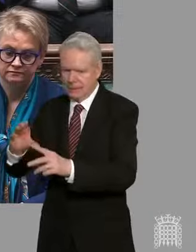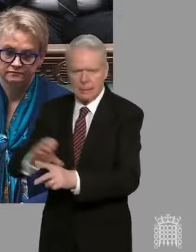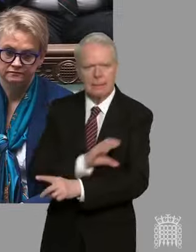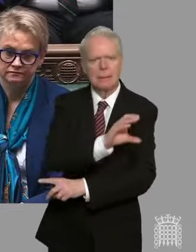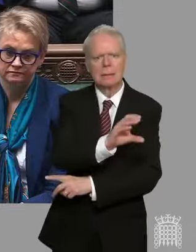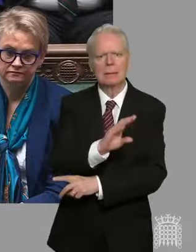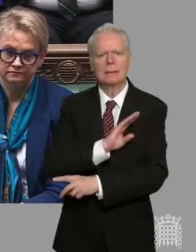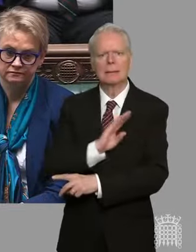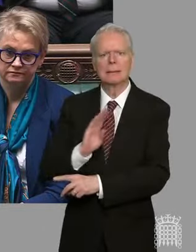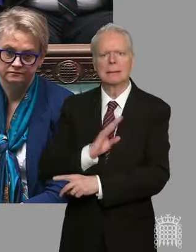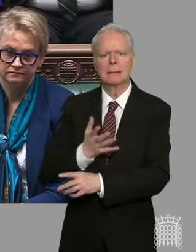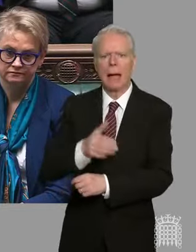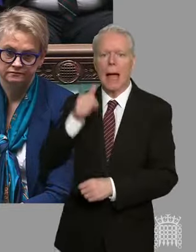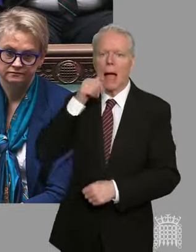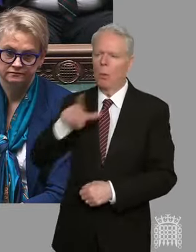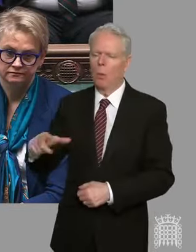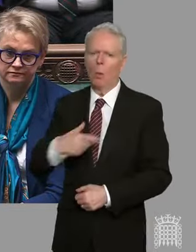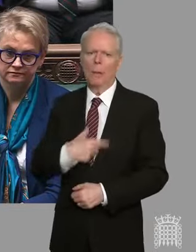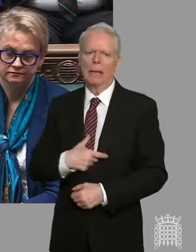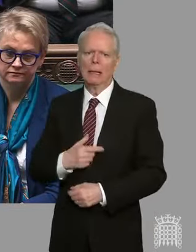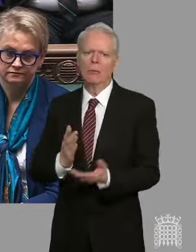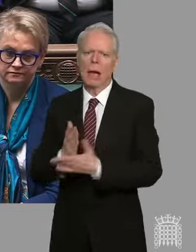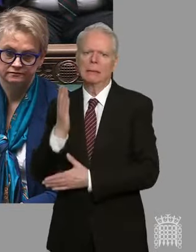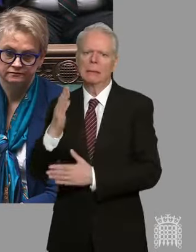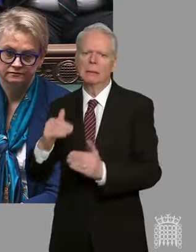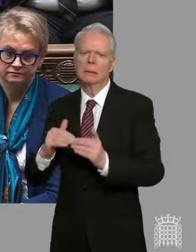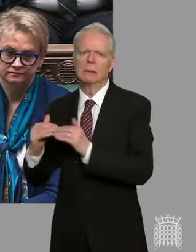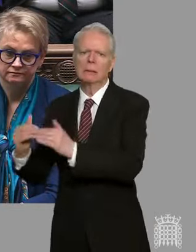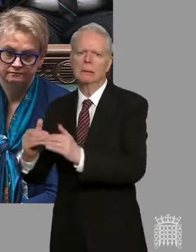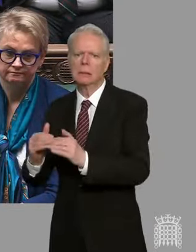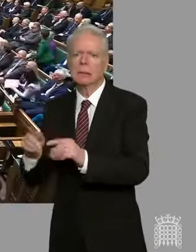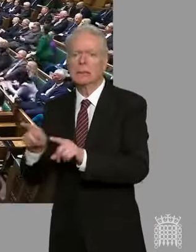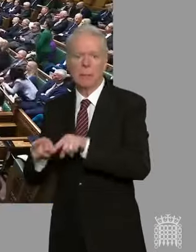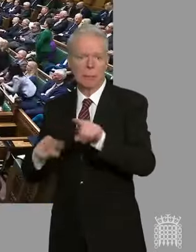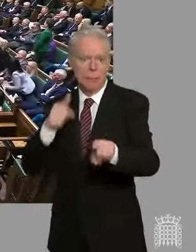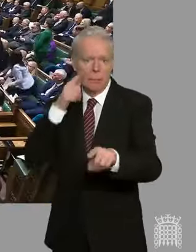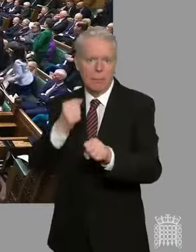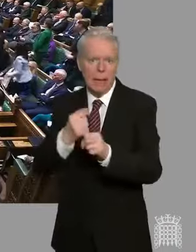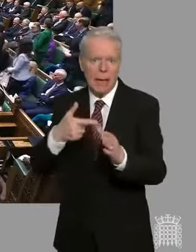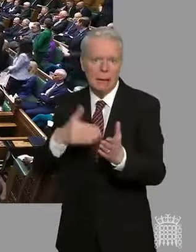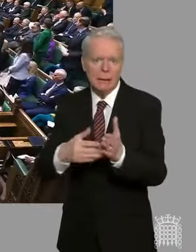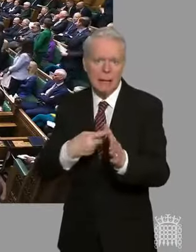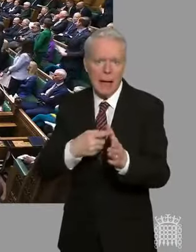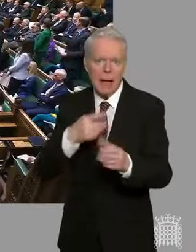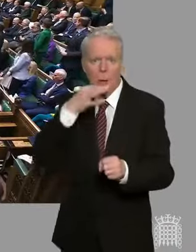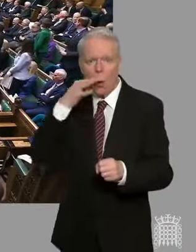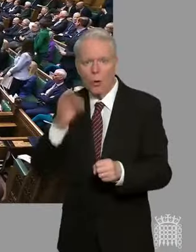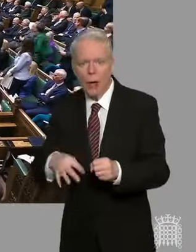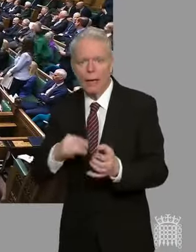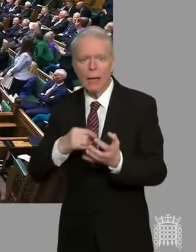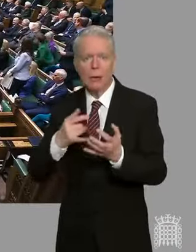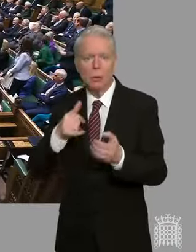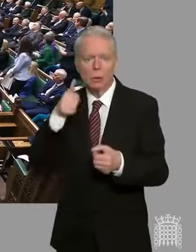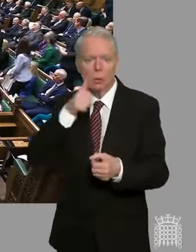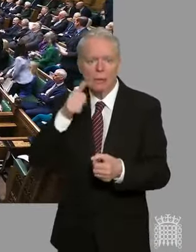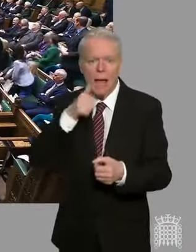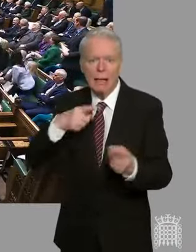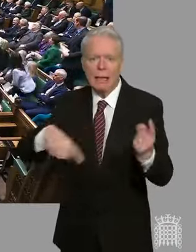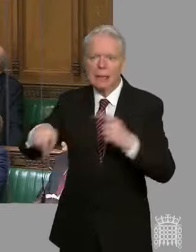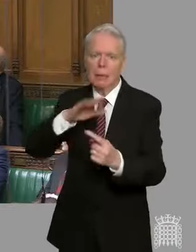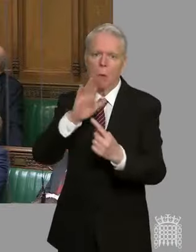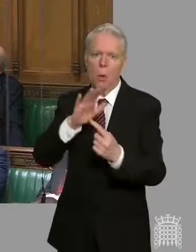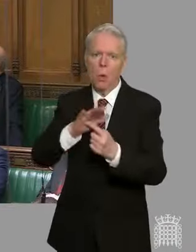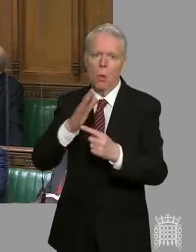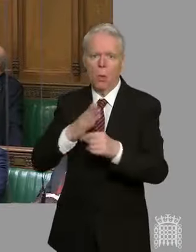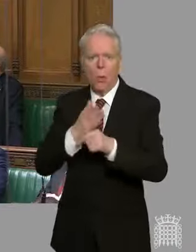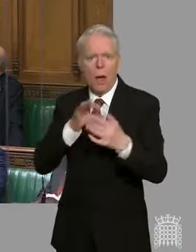we do, of course, want to go back and increase that funding as soon as we're able to do so. Chairman Hall. Thank you, Mr. Speaker. I hope the Prime Minister